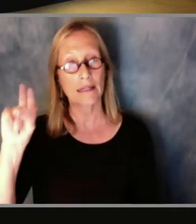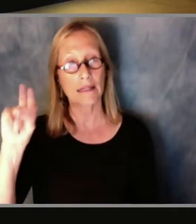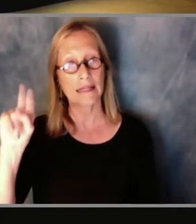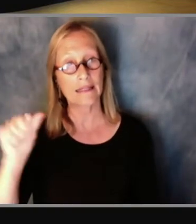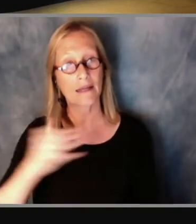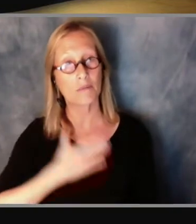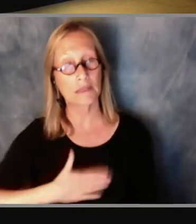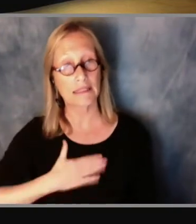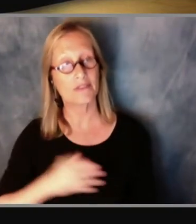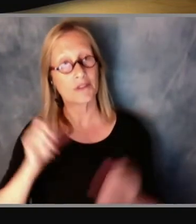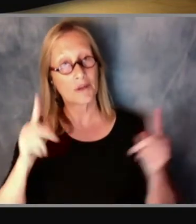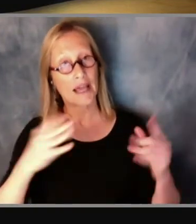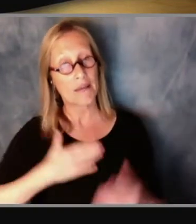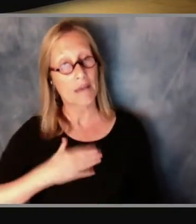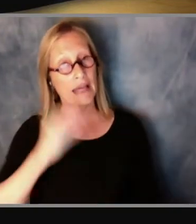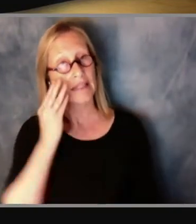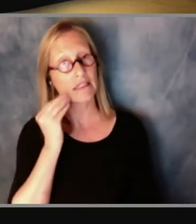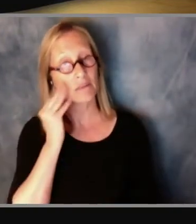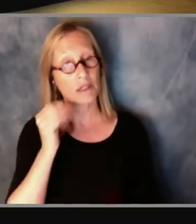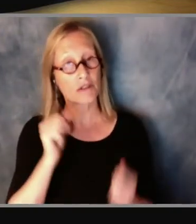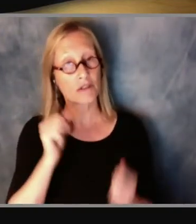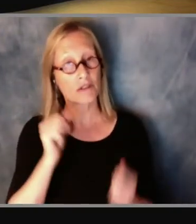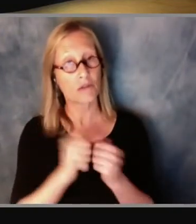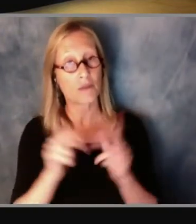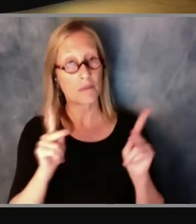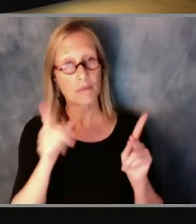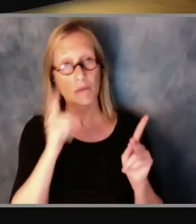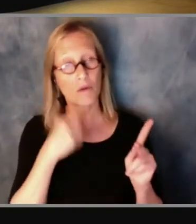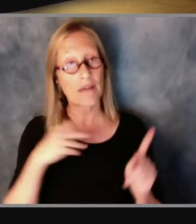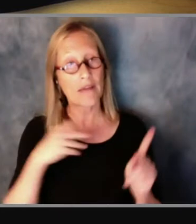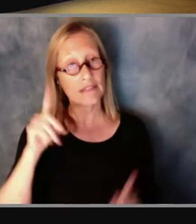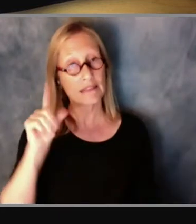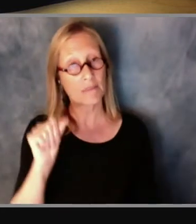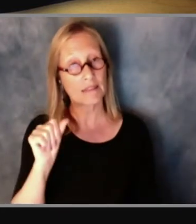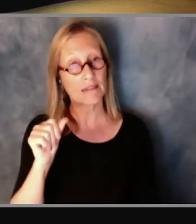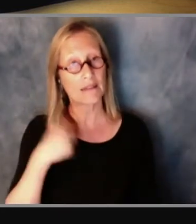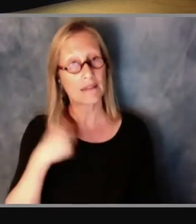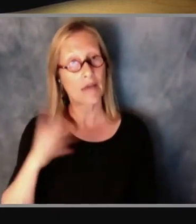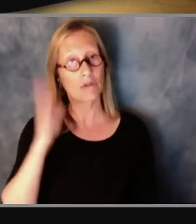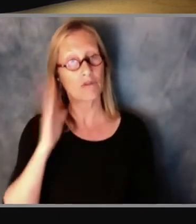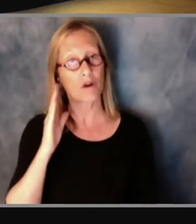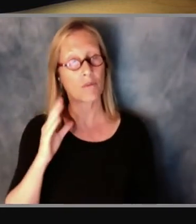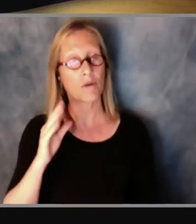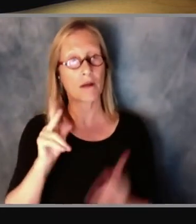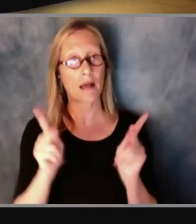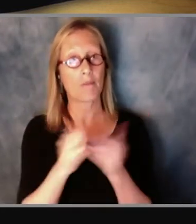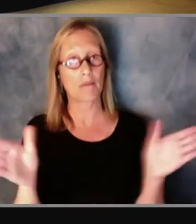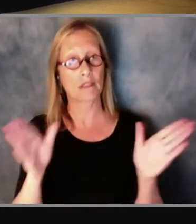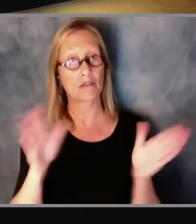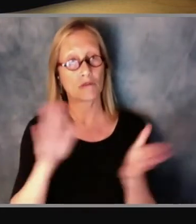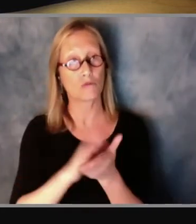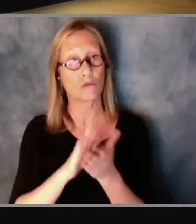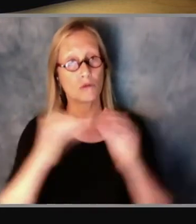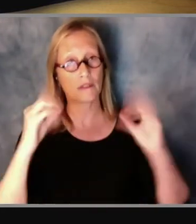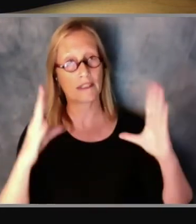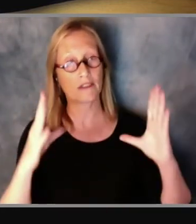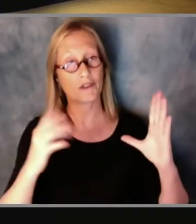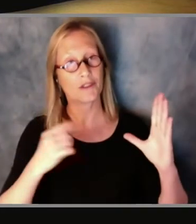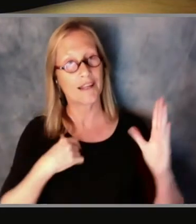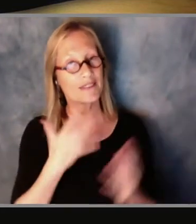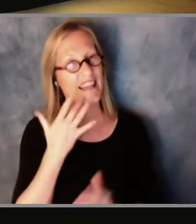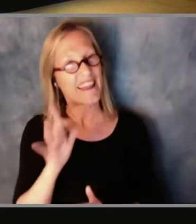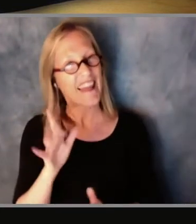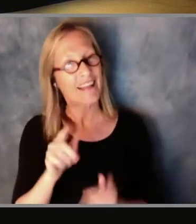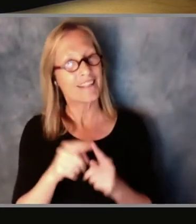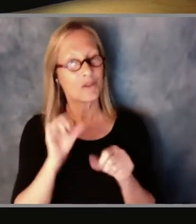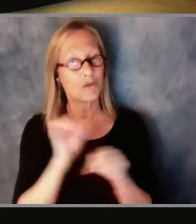with citizens who have had disabilities. I was a former public school teacher, and I was privileged to work with students who had special